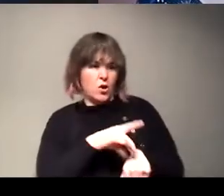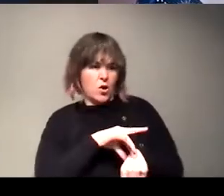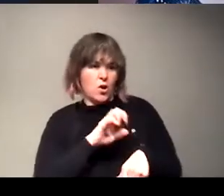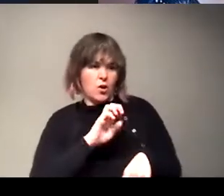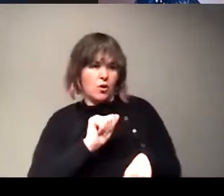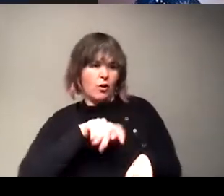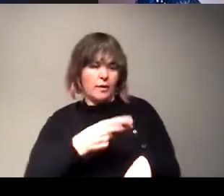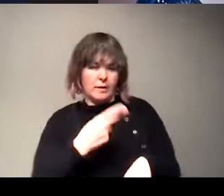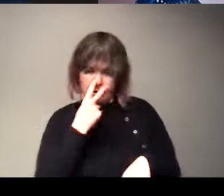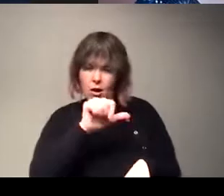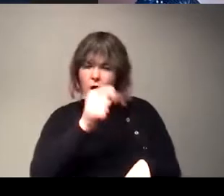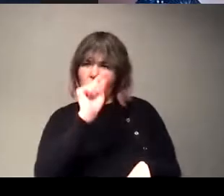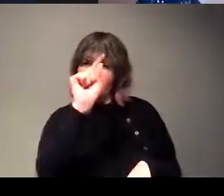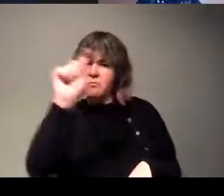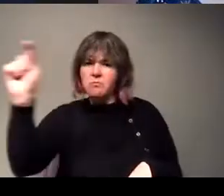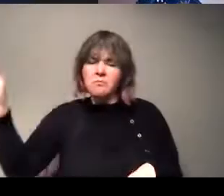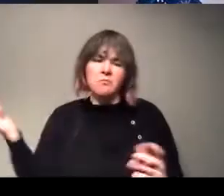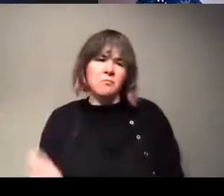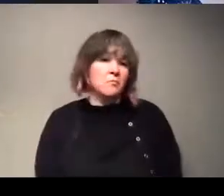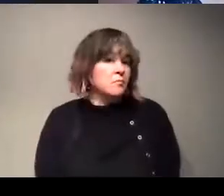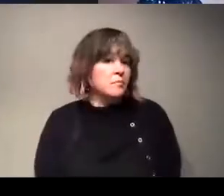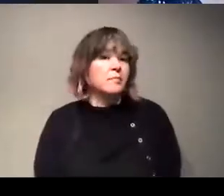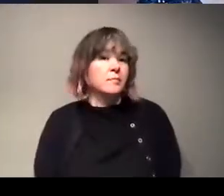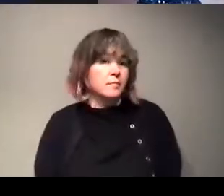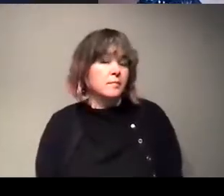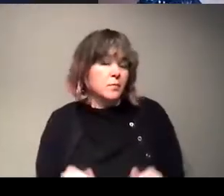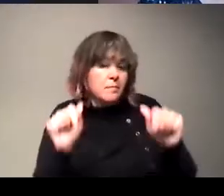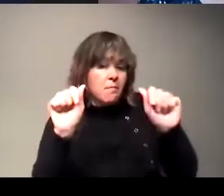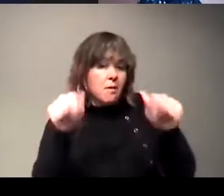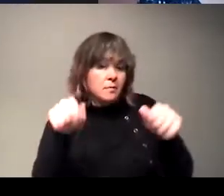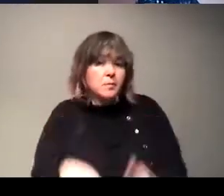system and other exoplanets and stuff. So totally plausible.